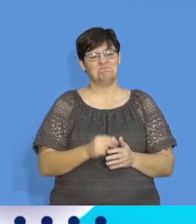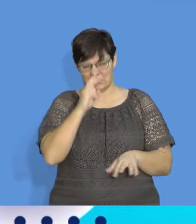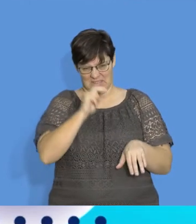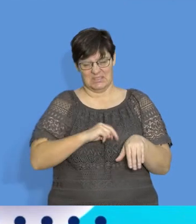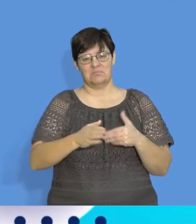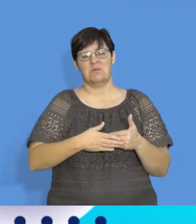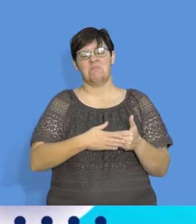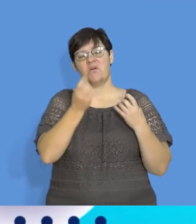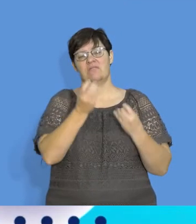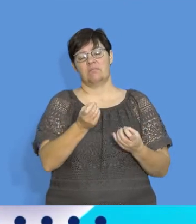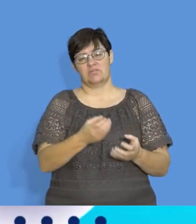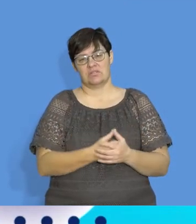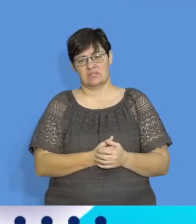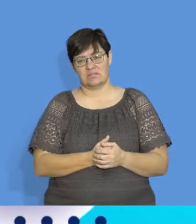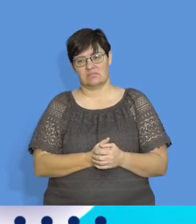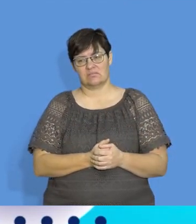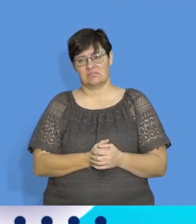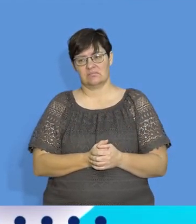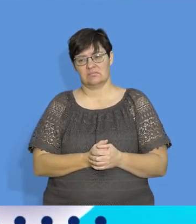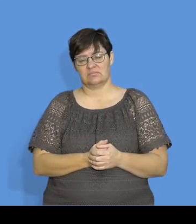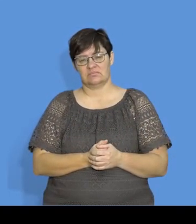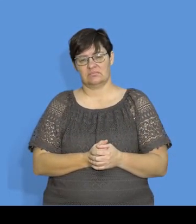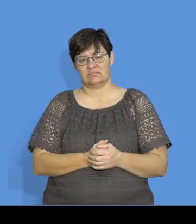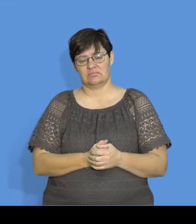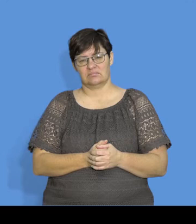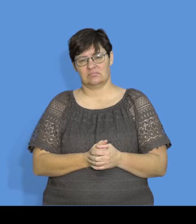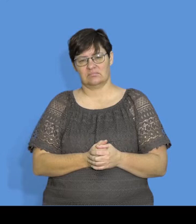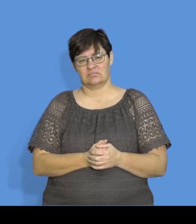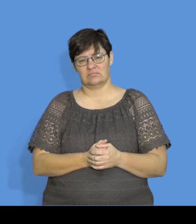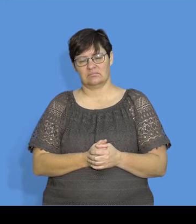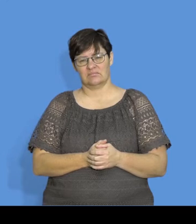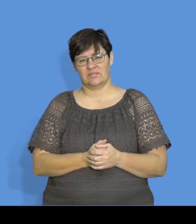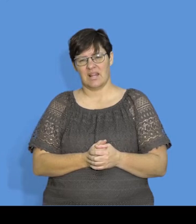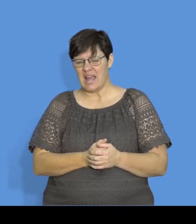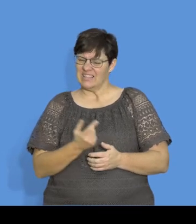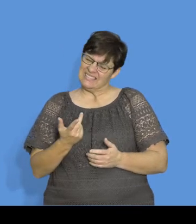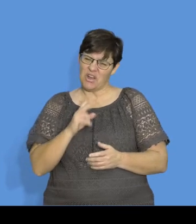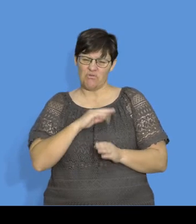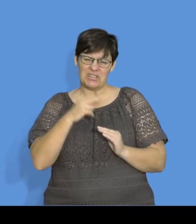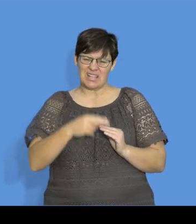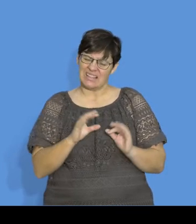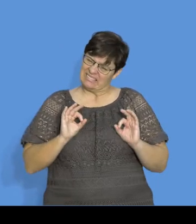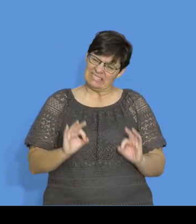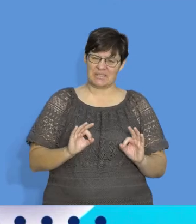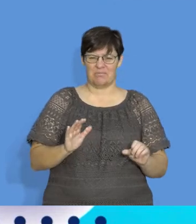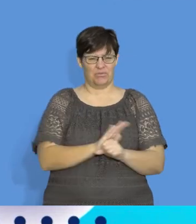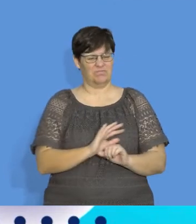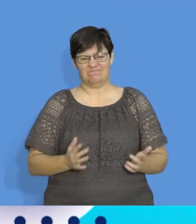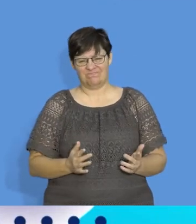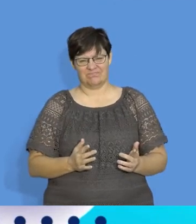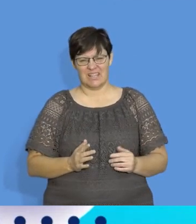No, because with 3 points, that we can get misleading results. We need more data. That